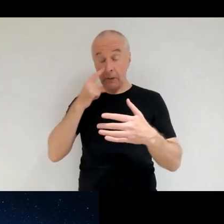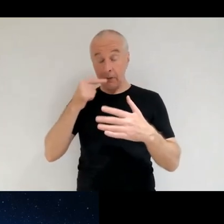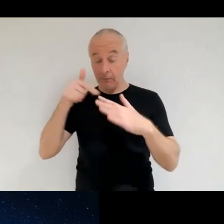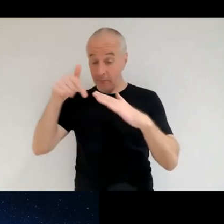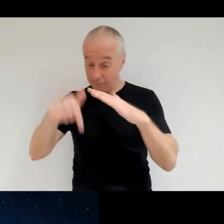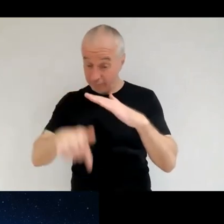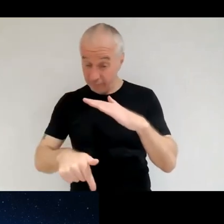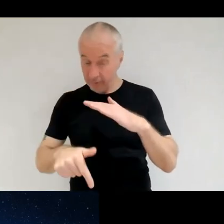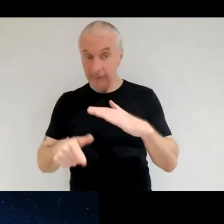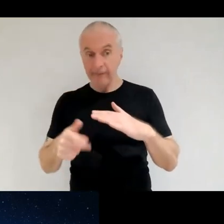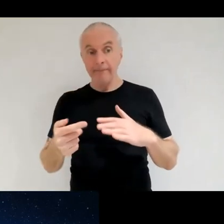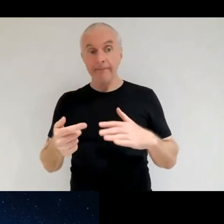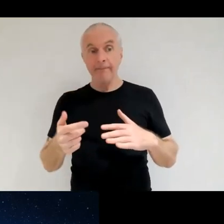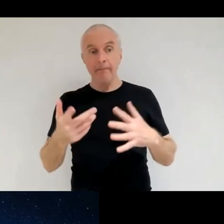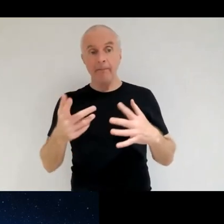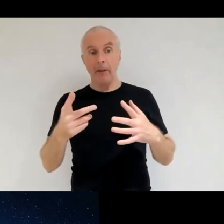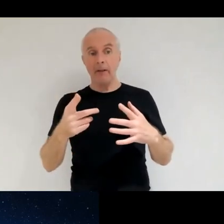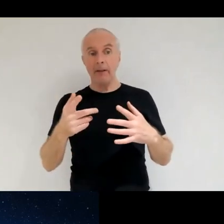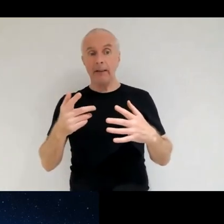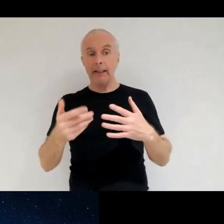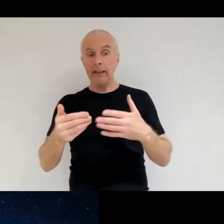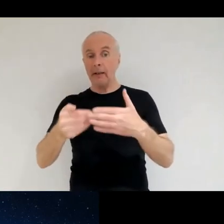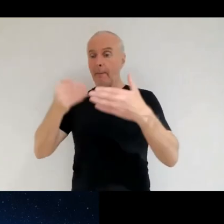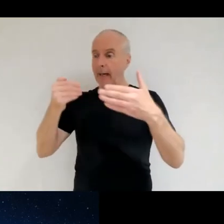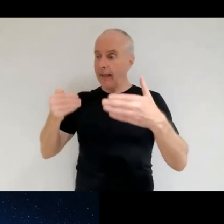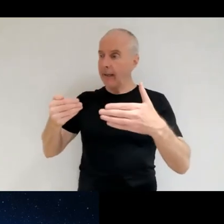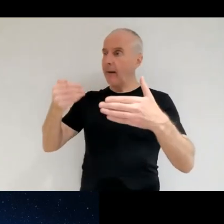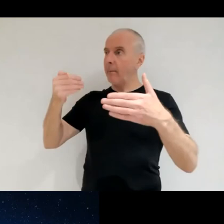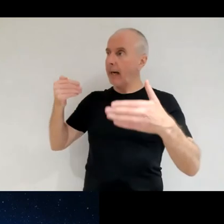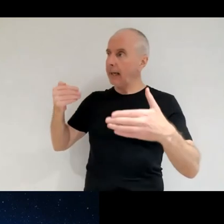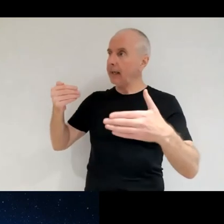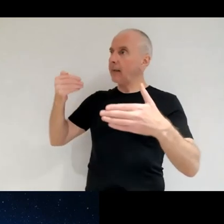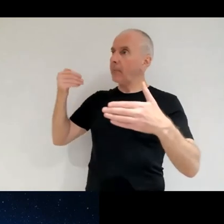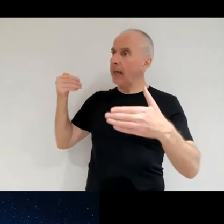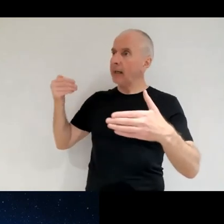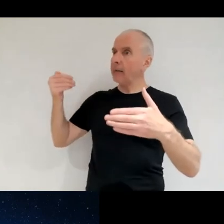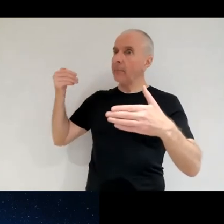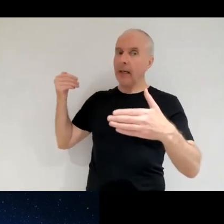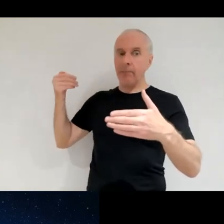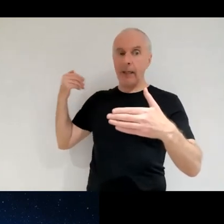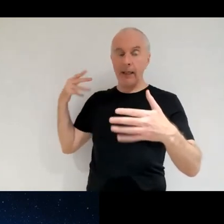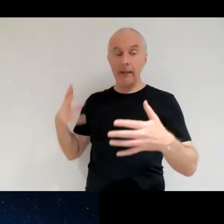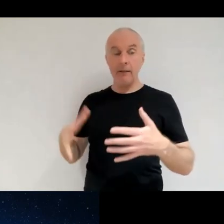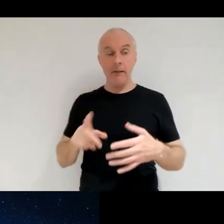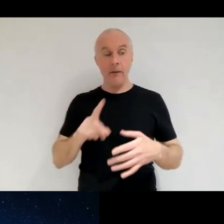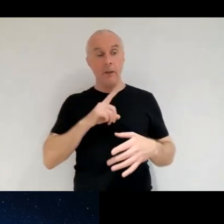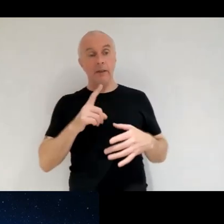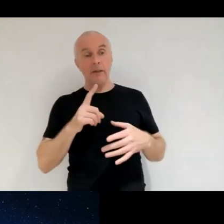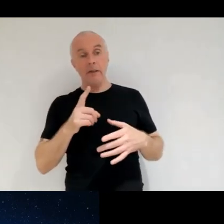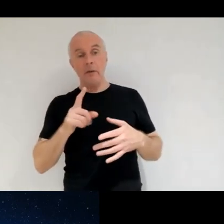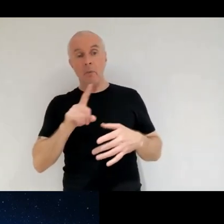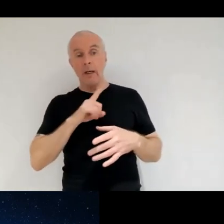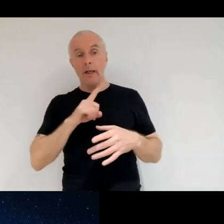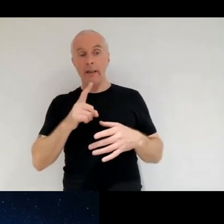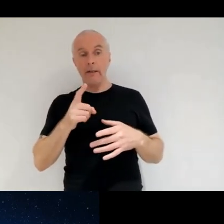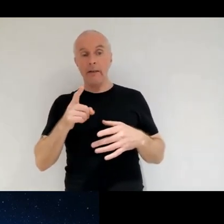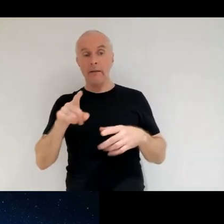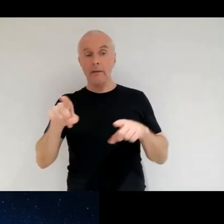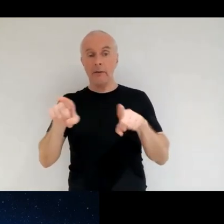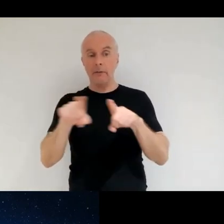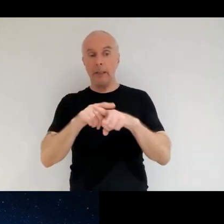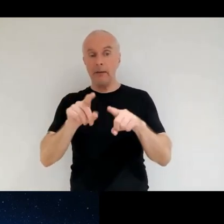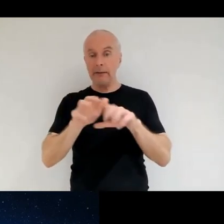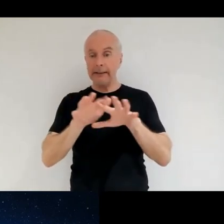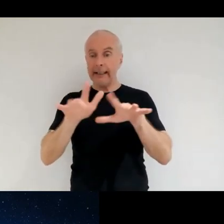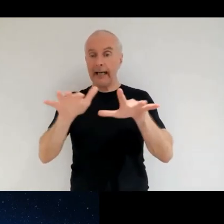not limited, so you can go much further back, I think is what I'm trying to say, than with the CMB, because there you're limited to the surface of last scattering,